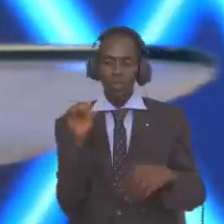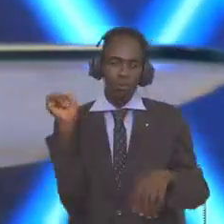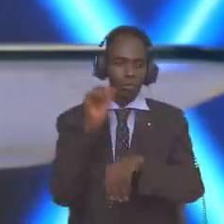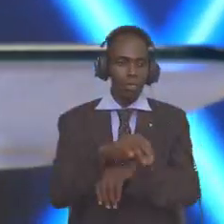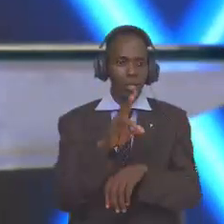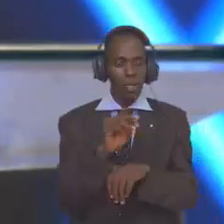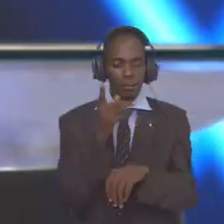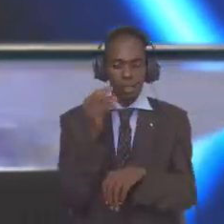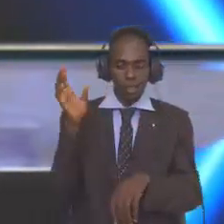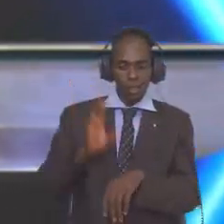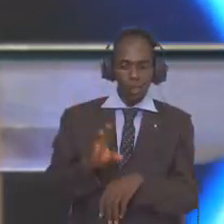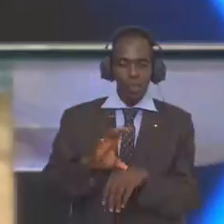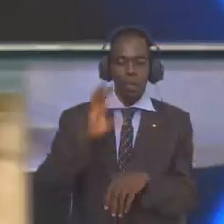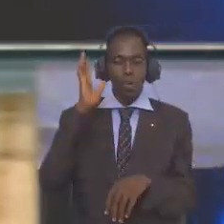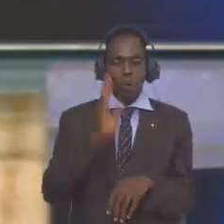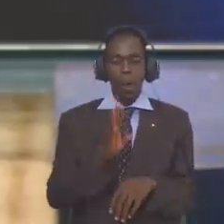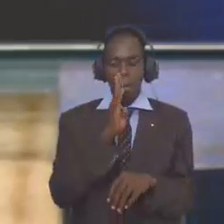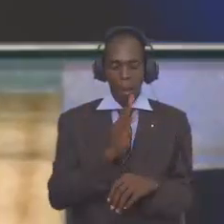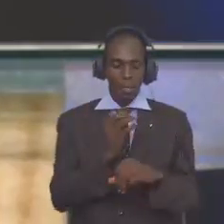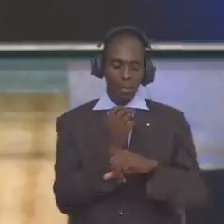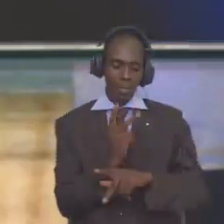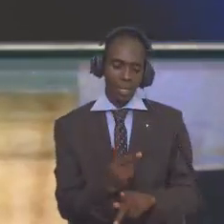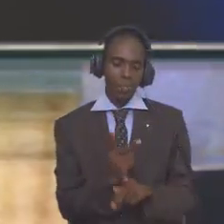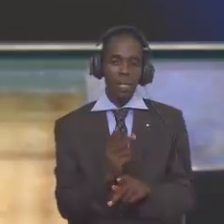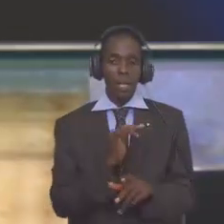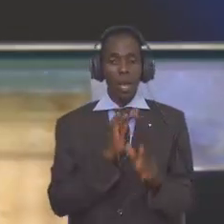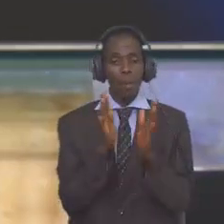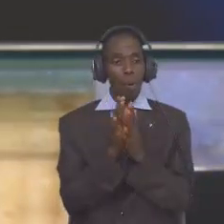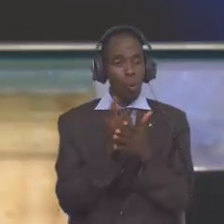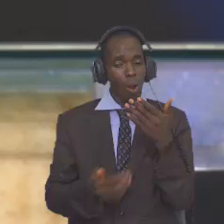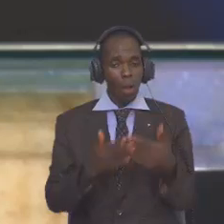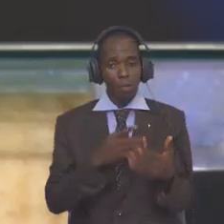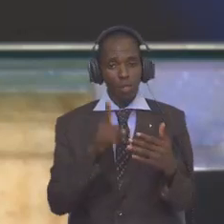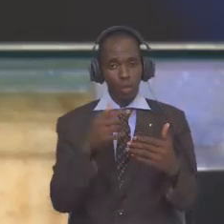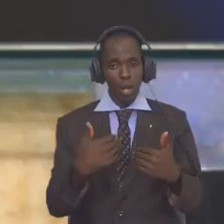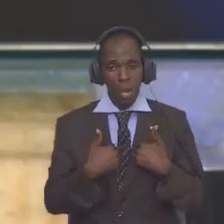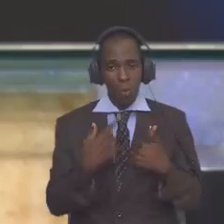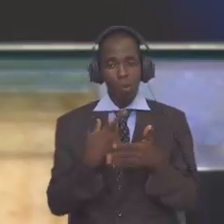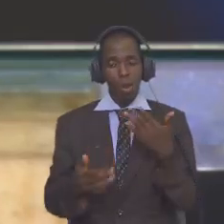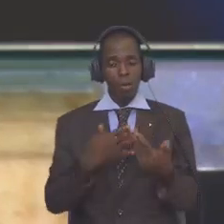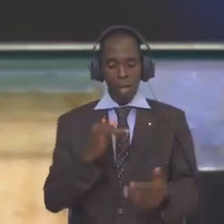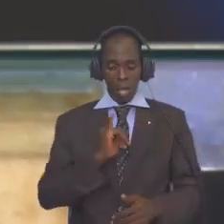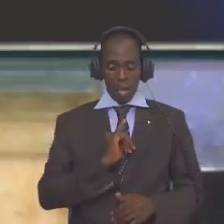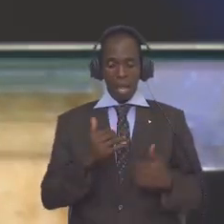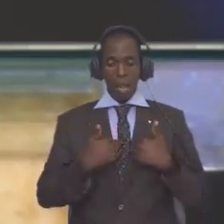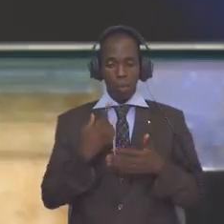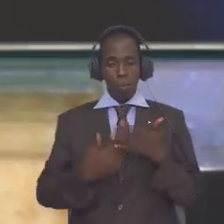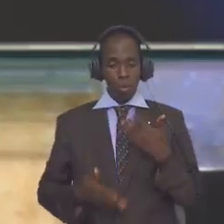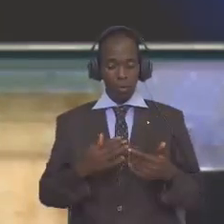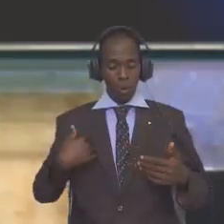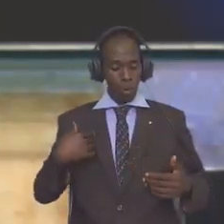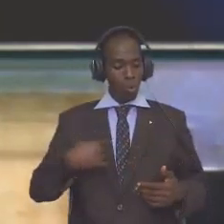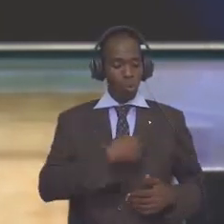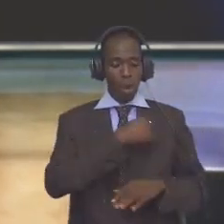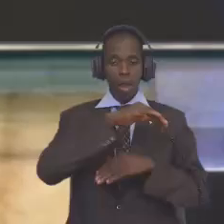The church will be preserved. I pray that whatever you have, whatever I have, whatever we have,